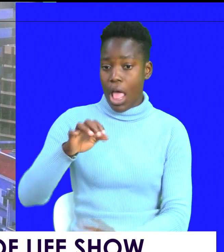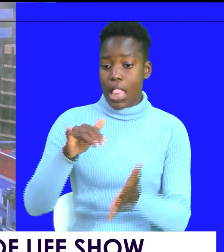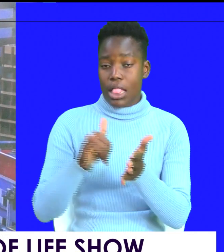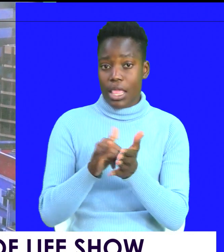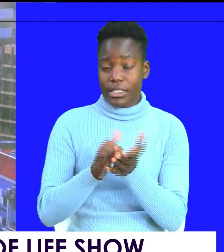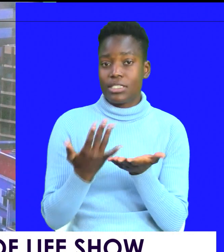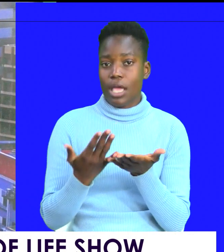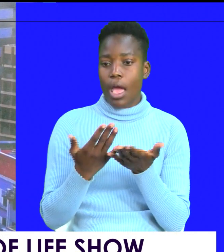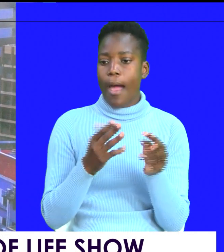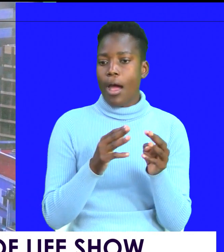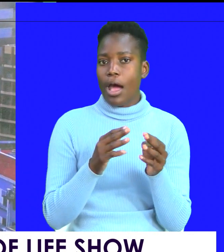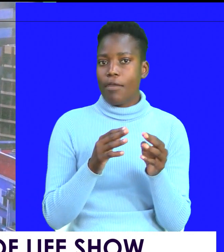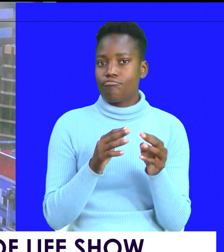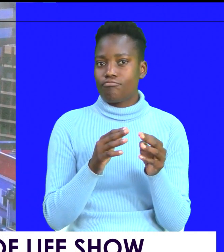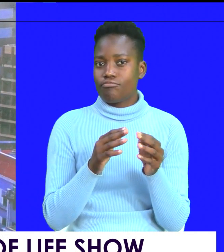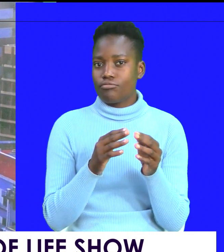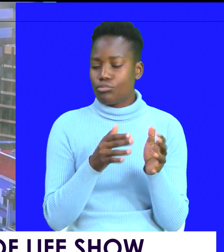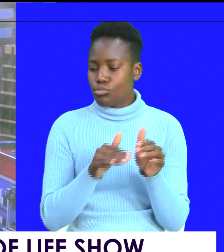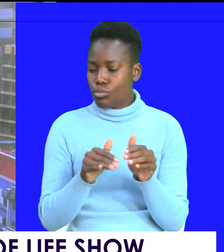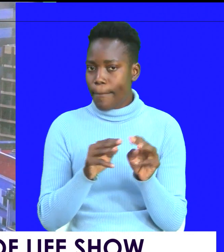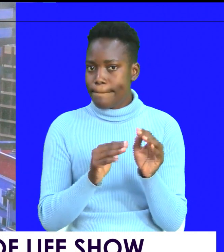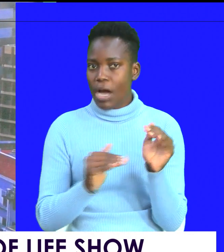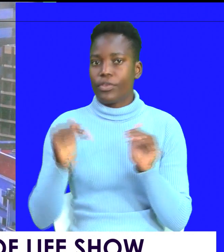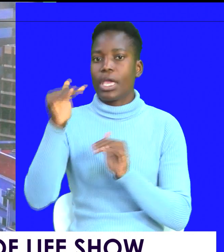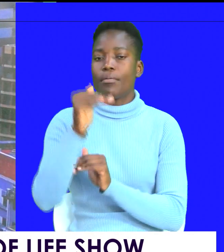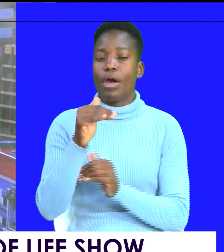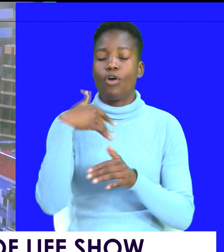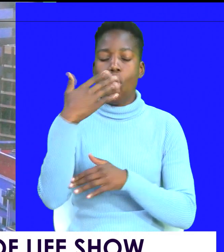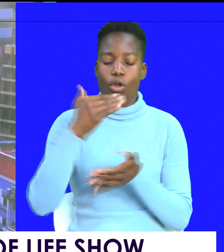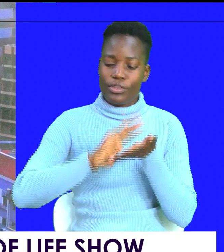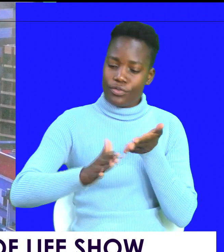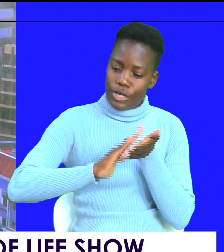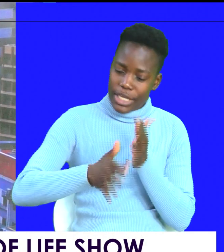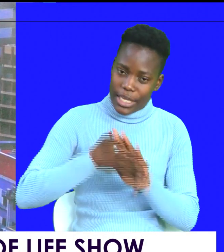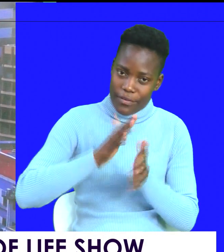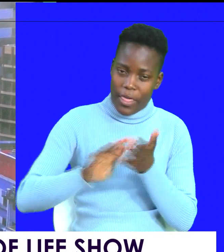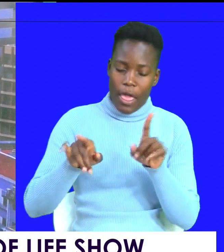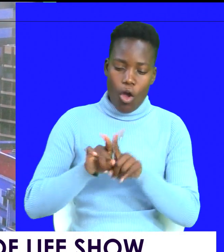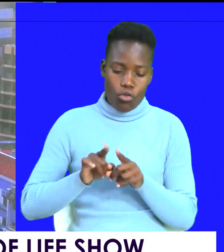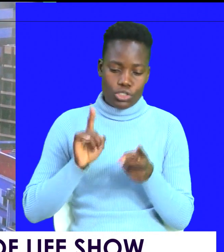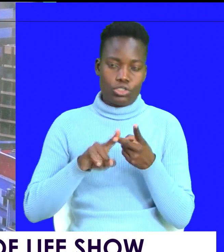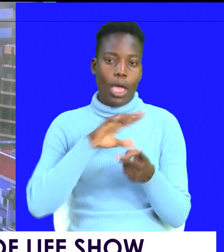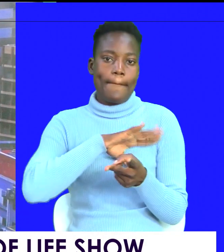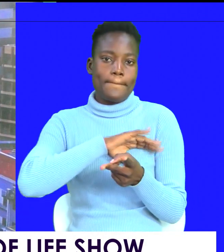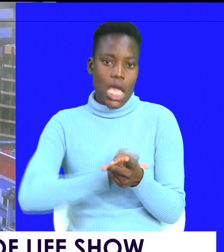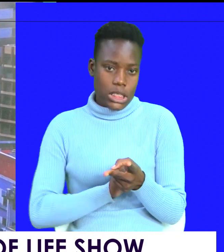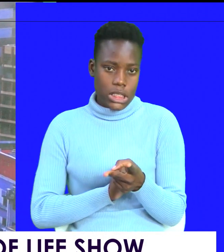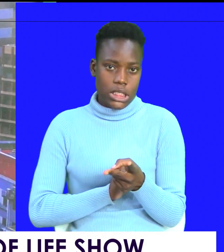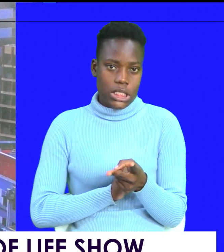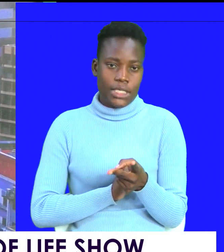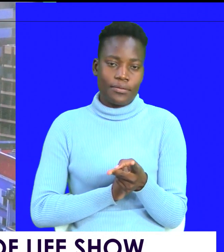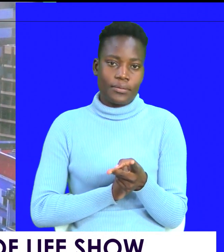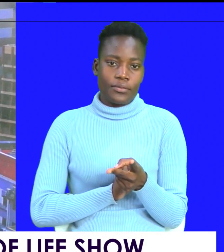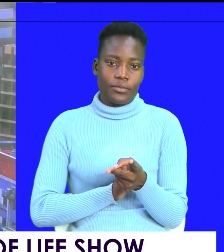soaring above the issues of life, always forgiving, always patient, long